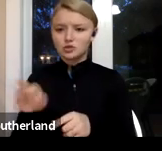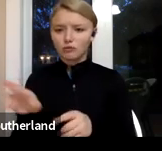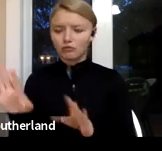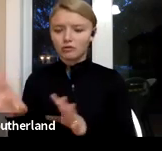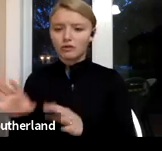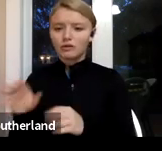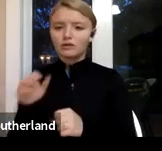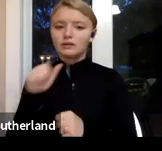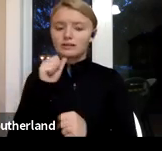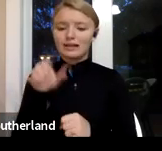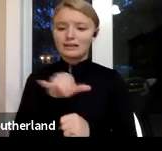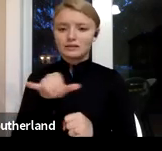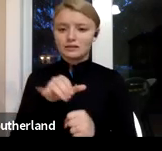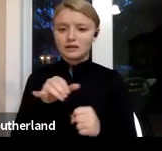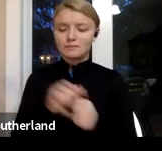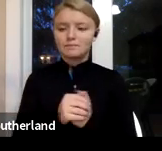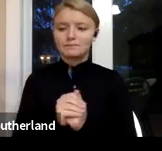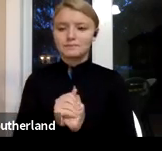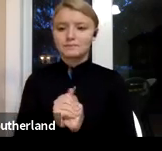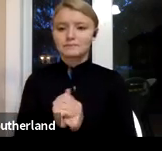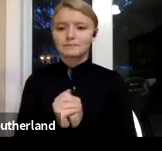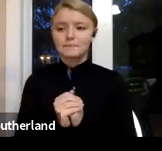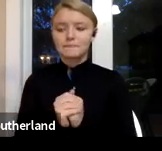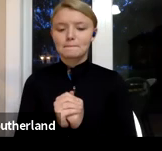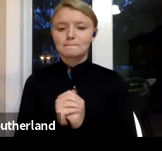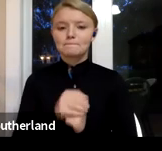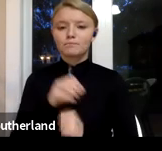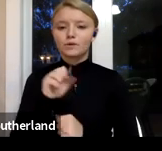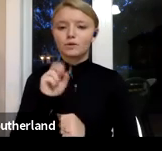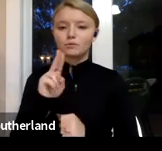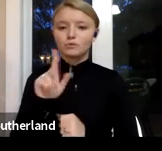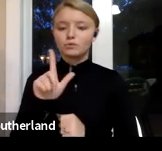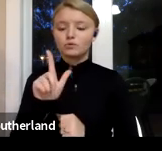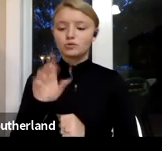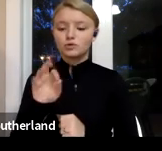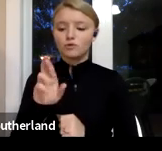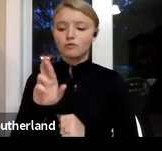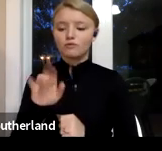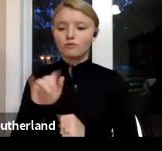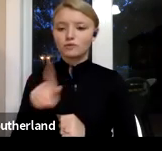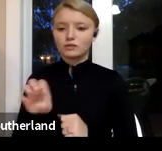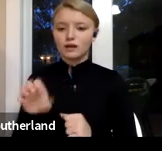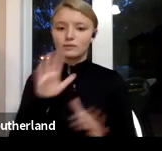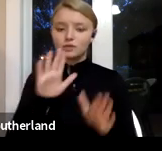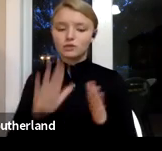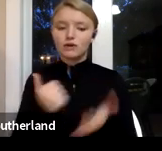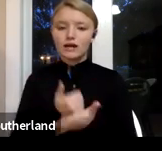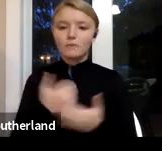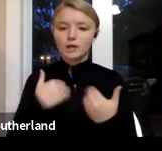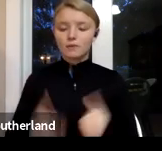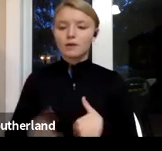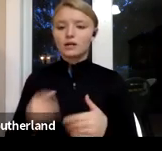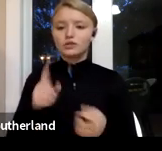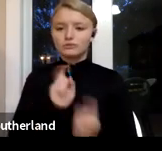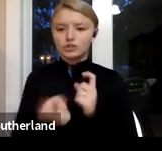sulfurzyme. Totally different. But sulfurzyme mm-hmm. is really great at helping our bodies to adjust to